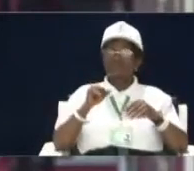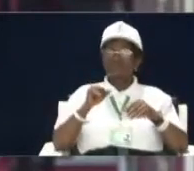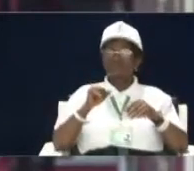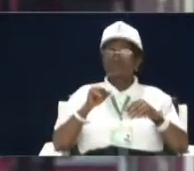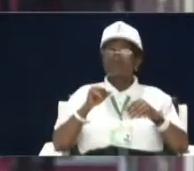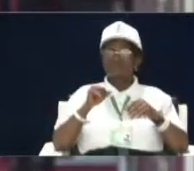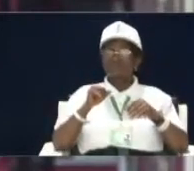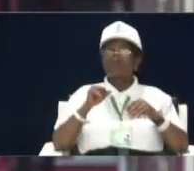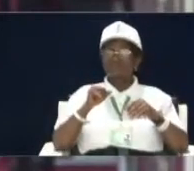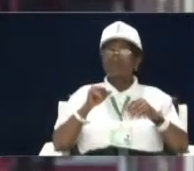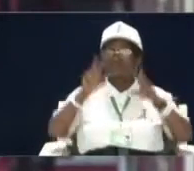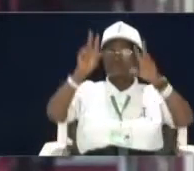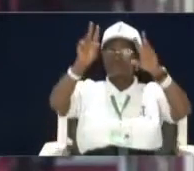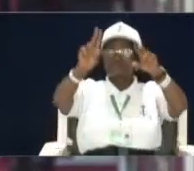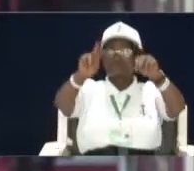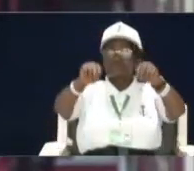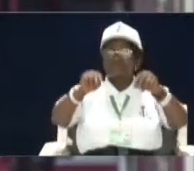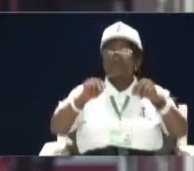No.